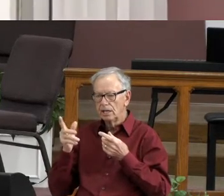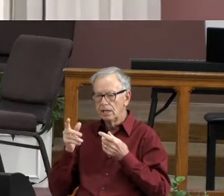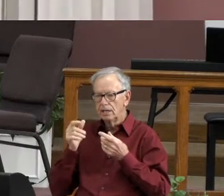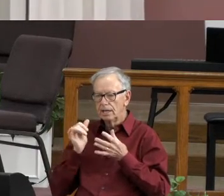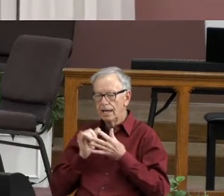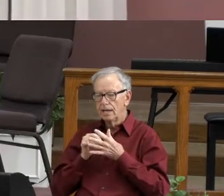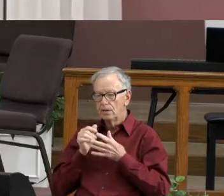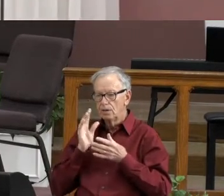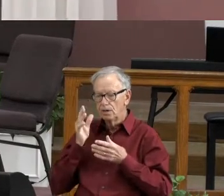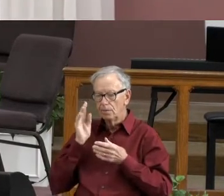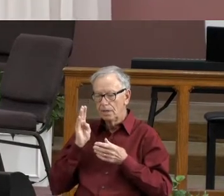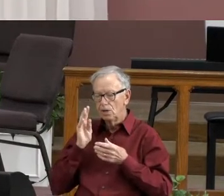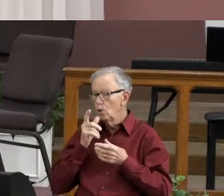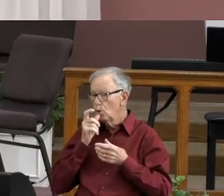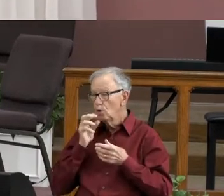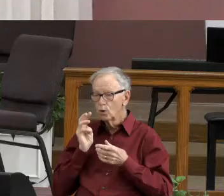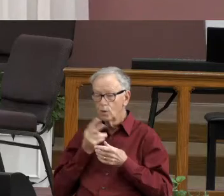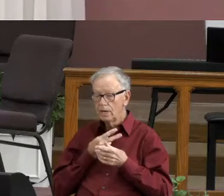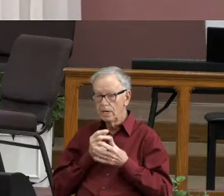Who are we?